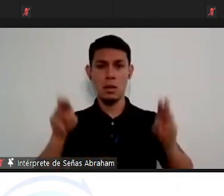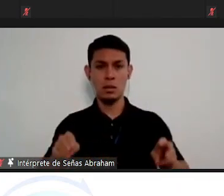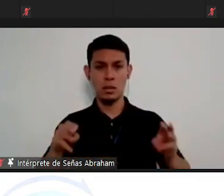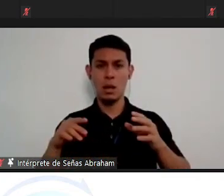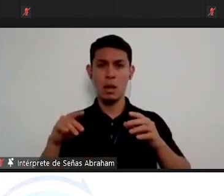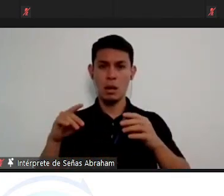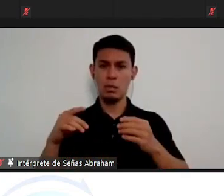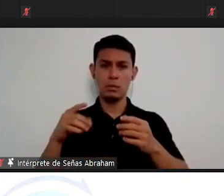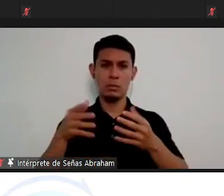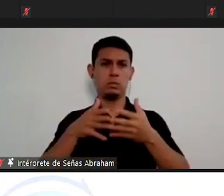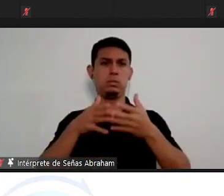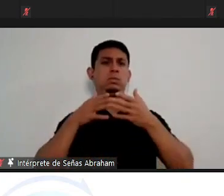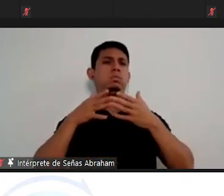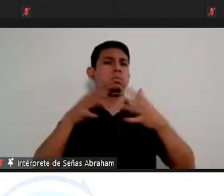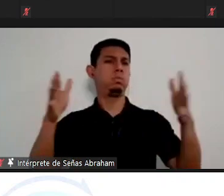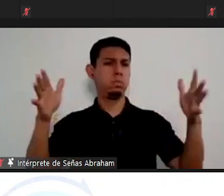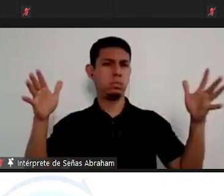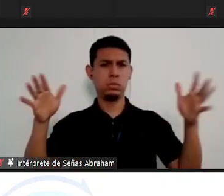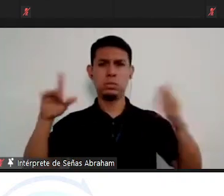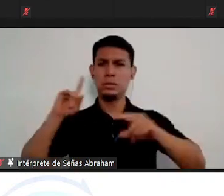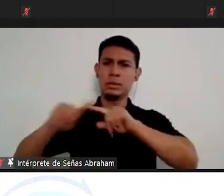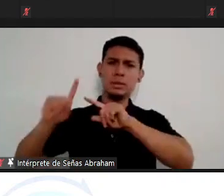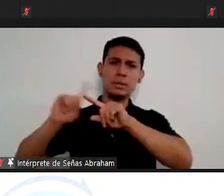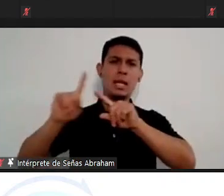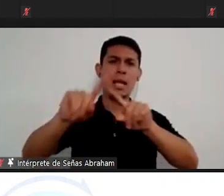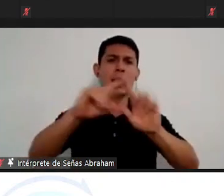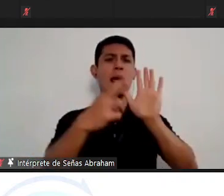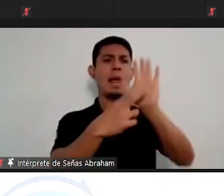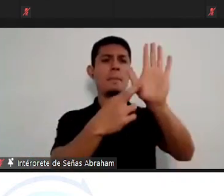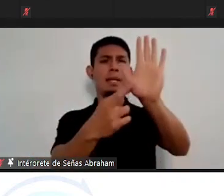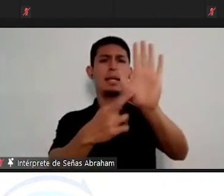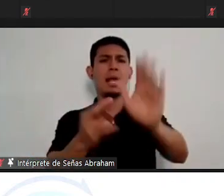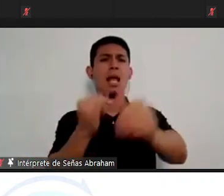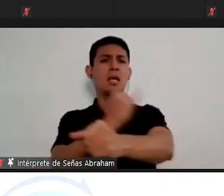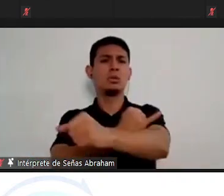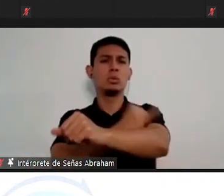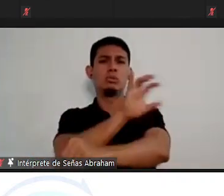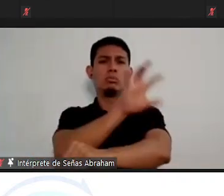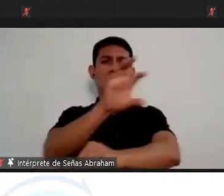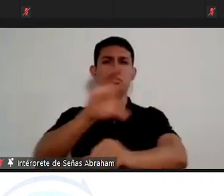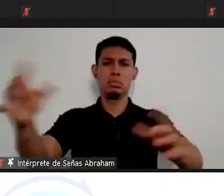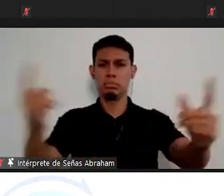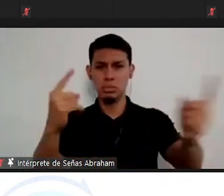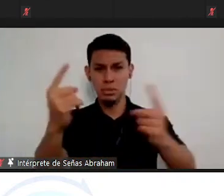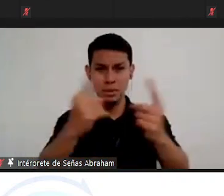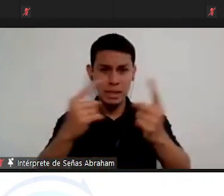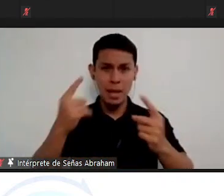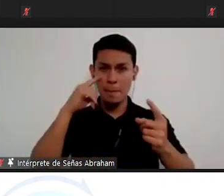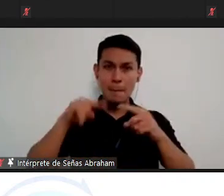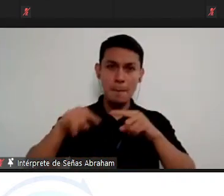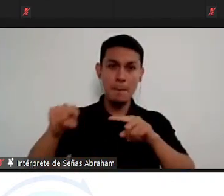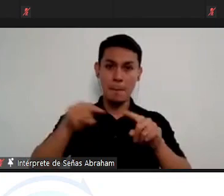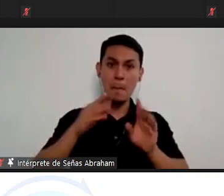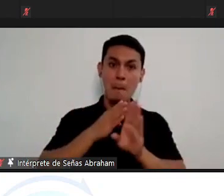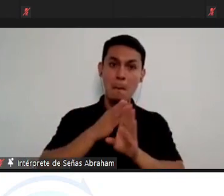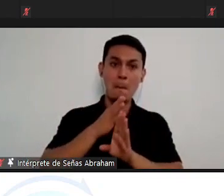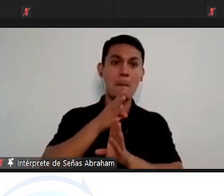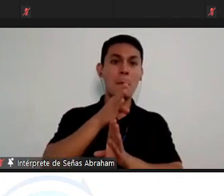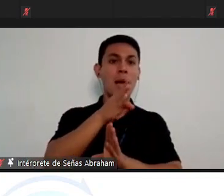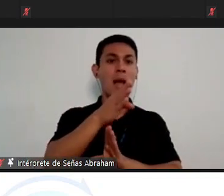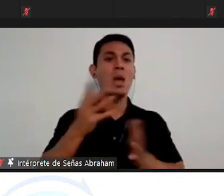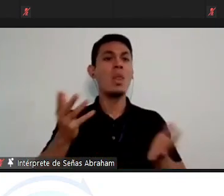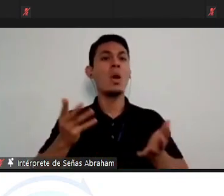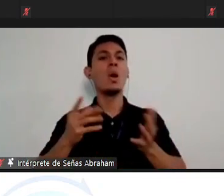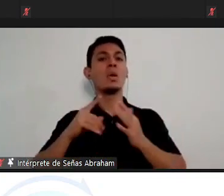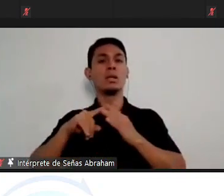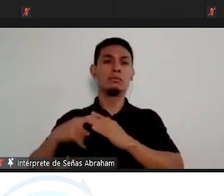made this and the multi-actors round table with a very broad participation of representatives we see that we